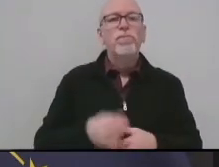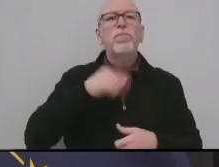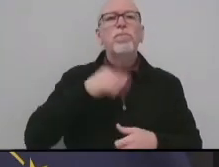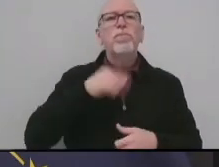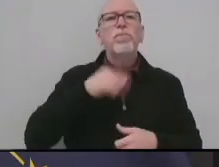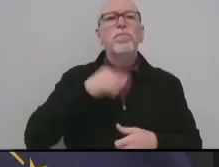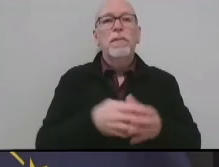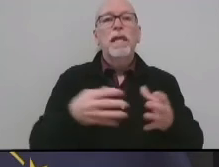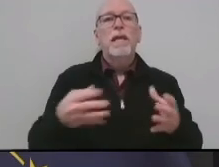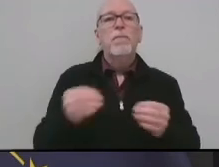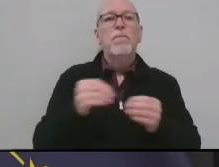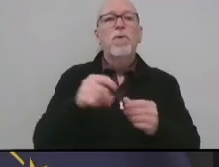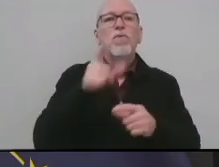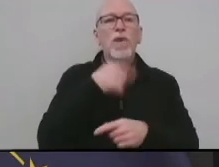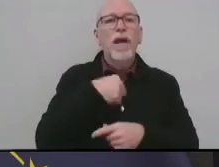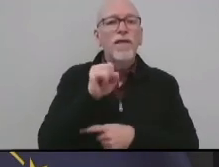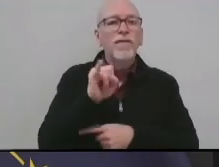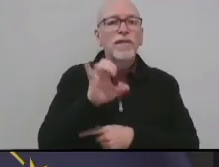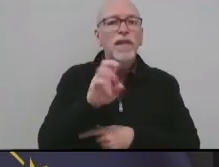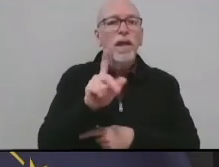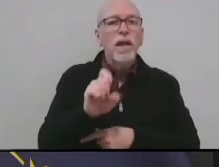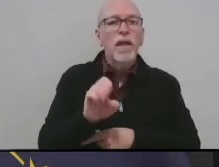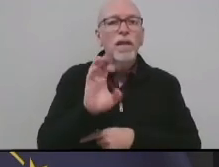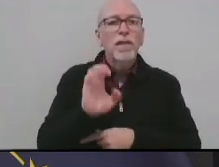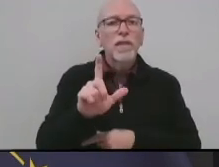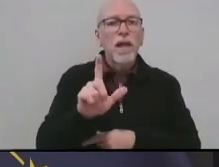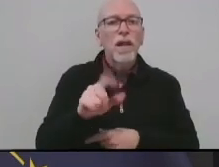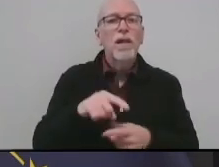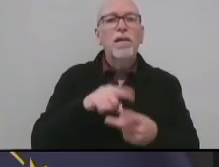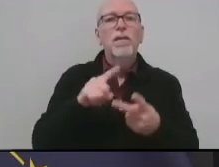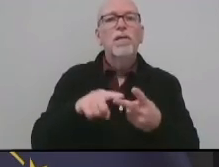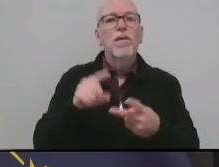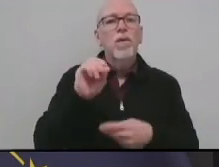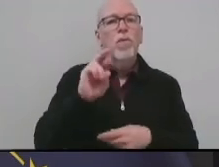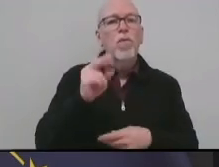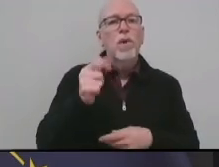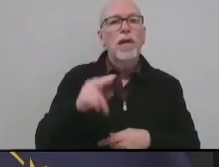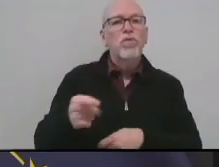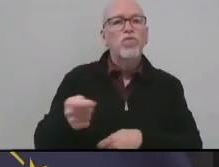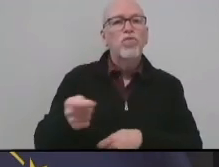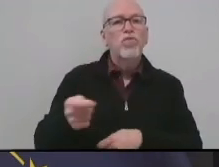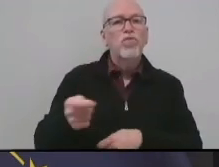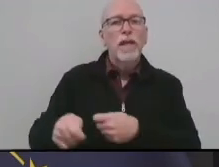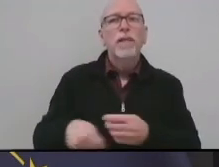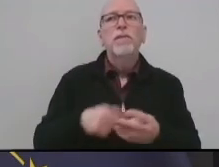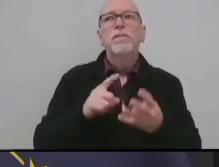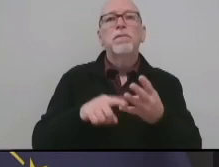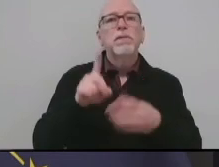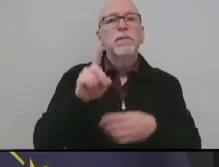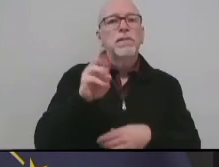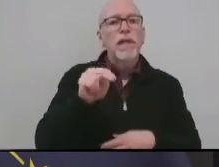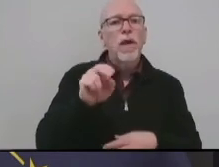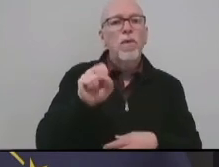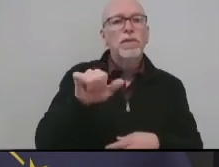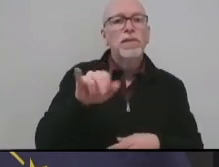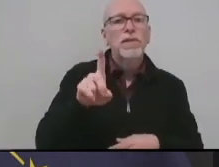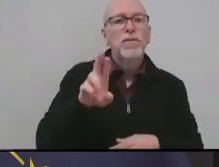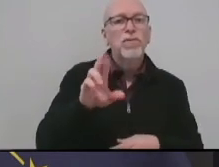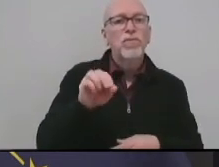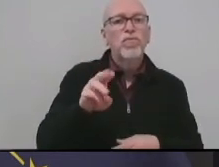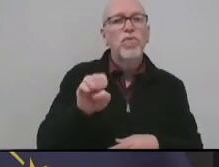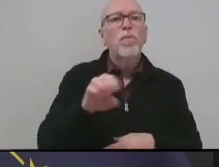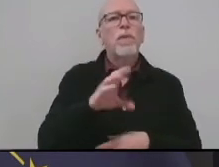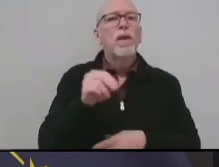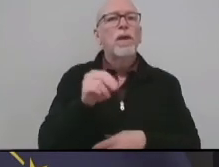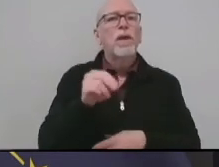disease, those who have received a solid organ transplant, individuals with Down syndrome, and people who are currently receiving treatment for